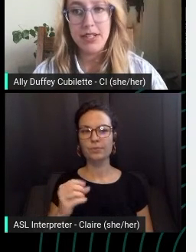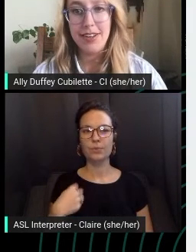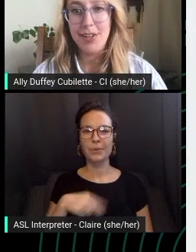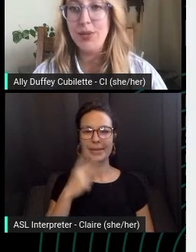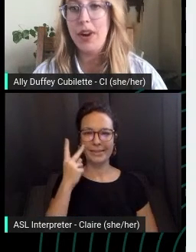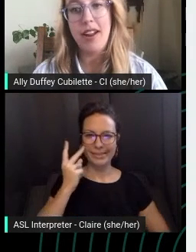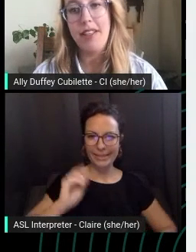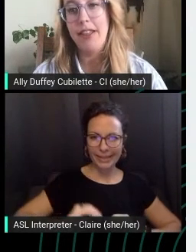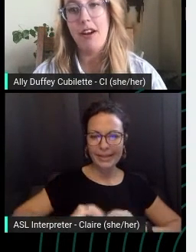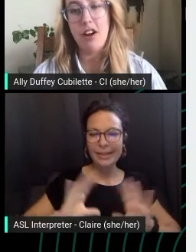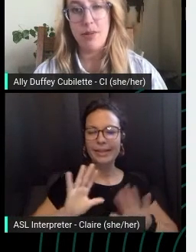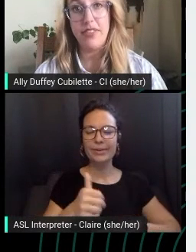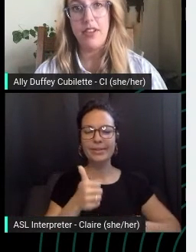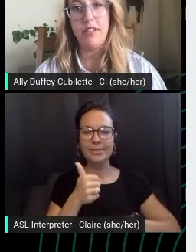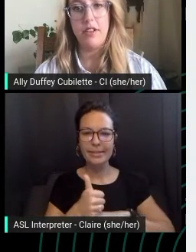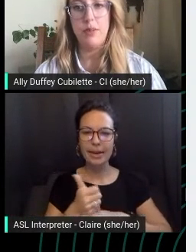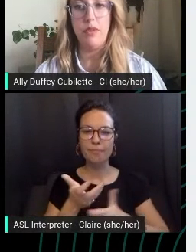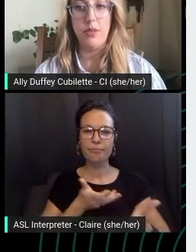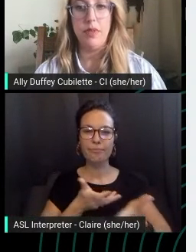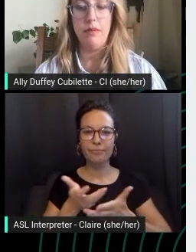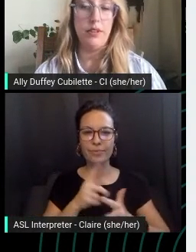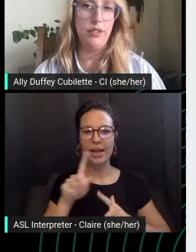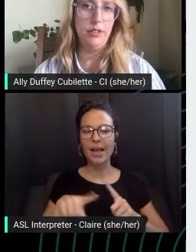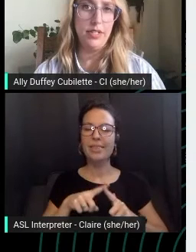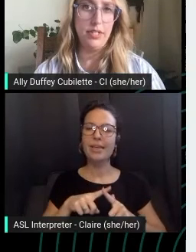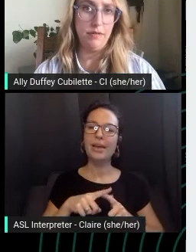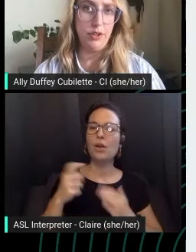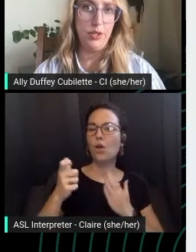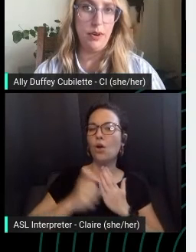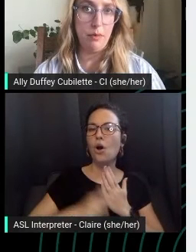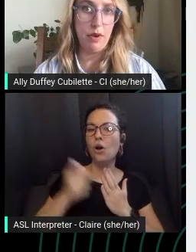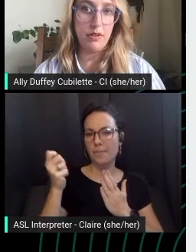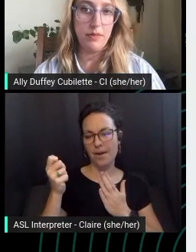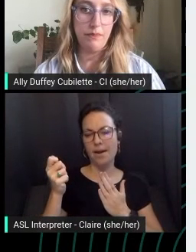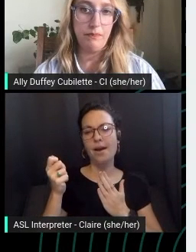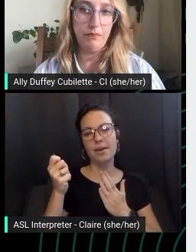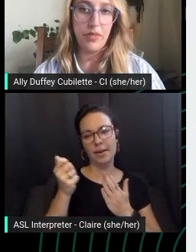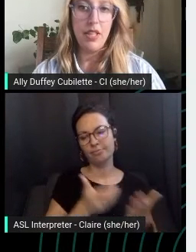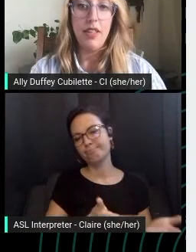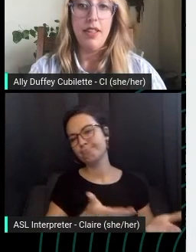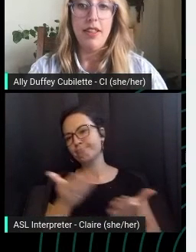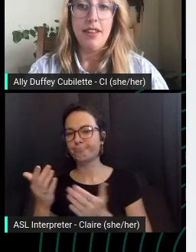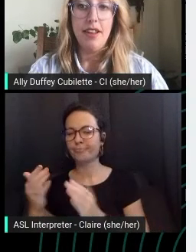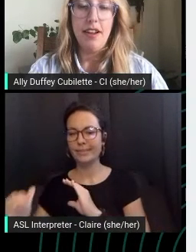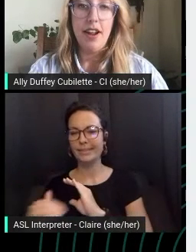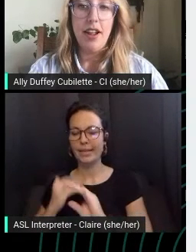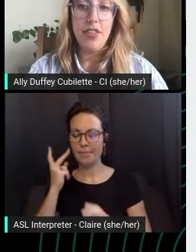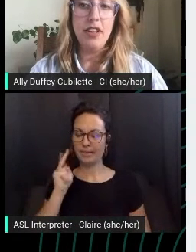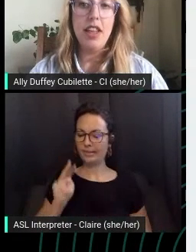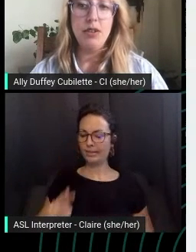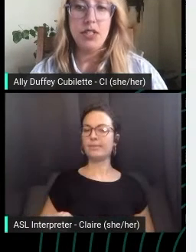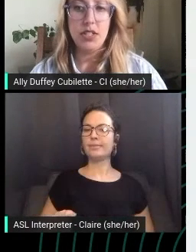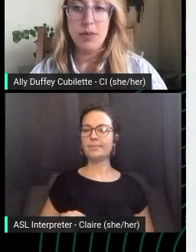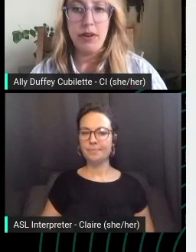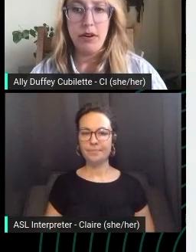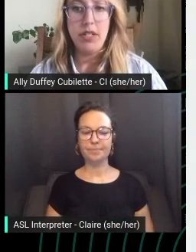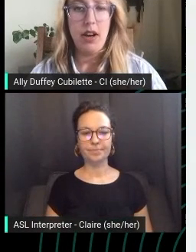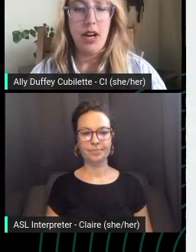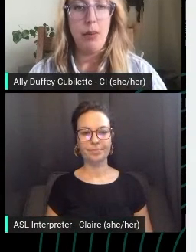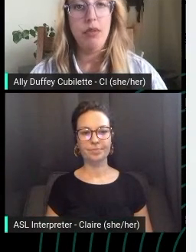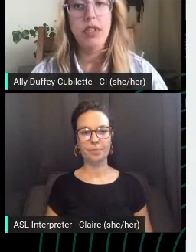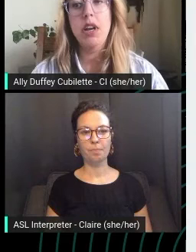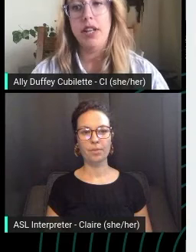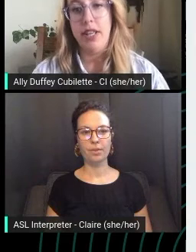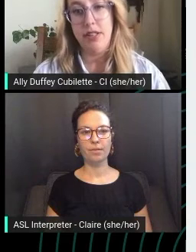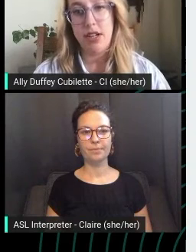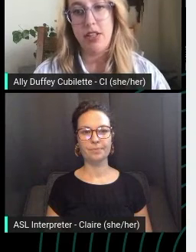visualize it in a nice way, and then automate that dashboard to be regularly delivered to our inbox. That allows us to spend our